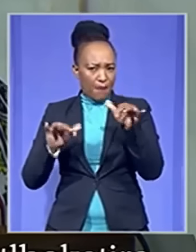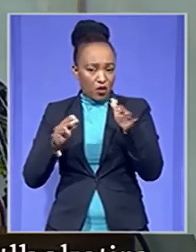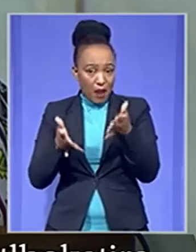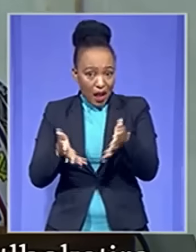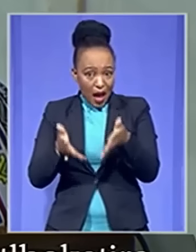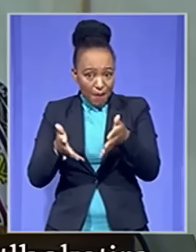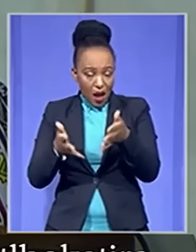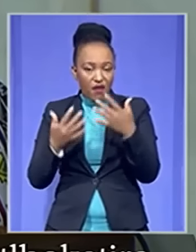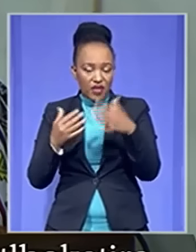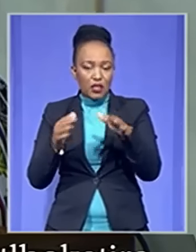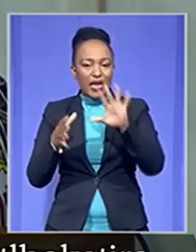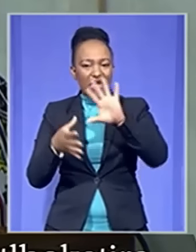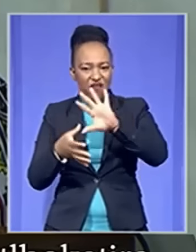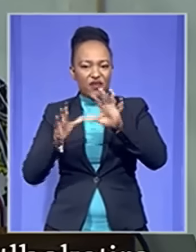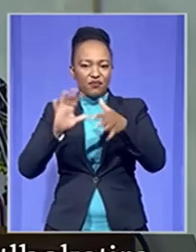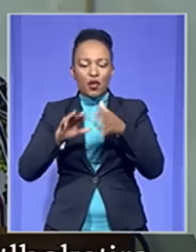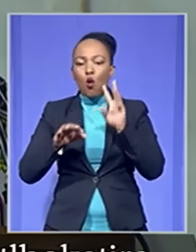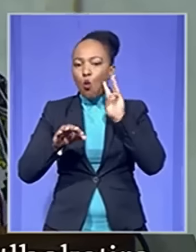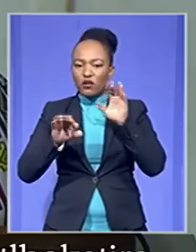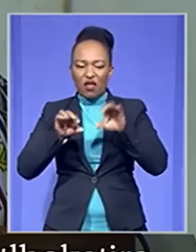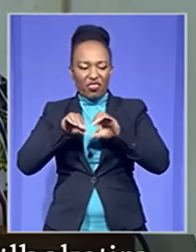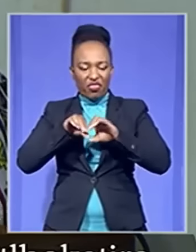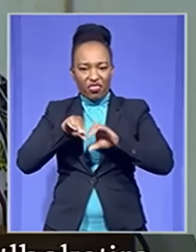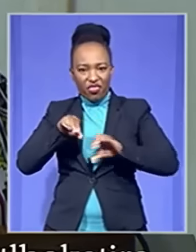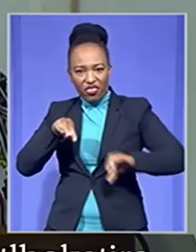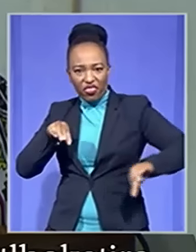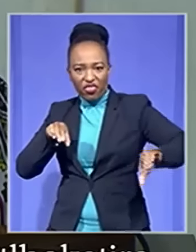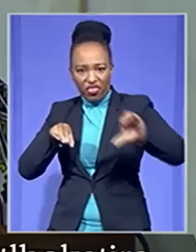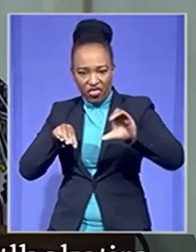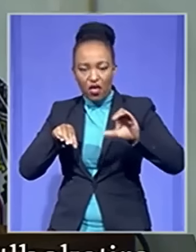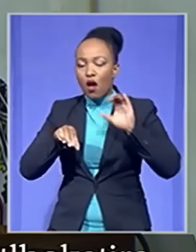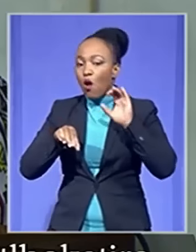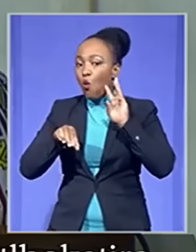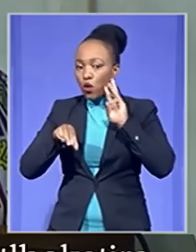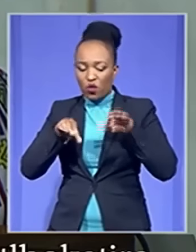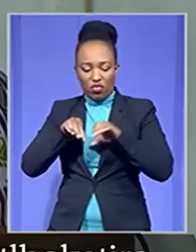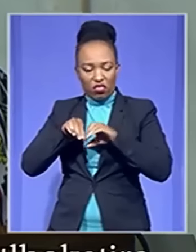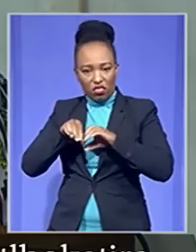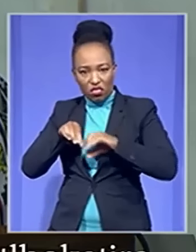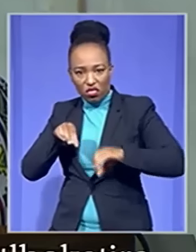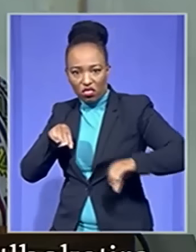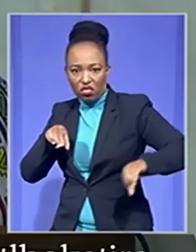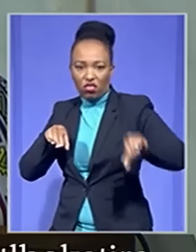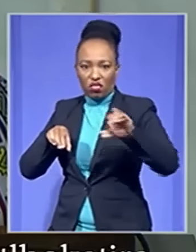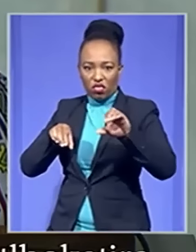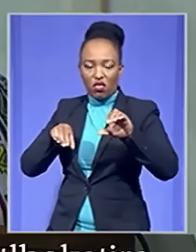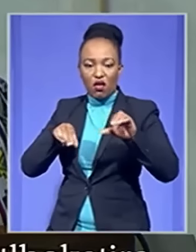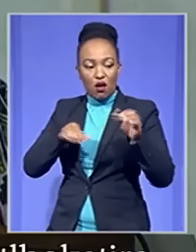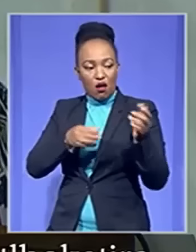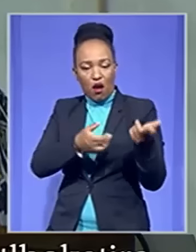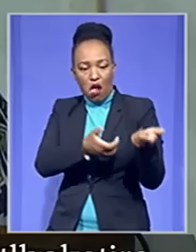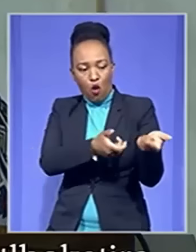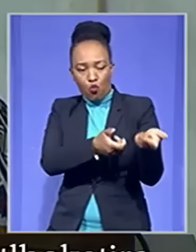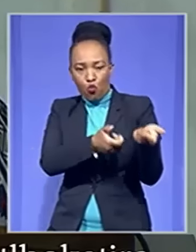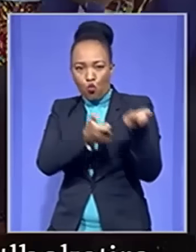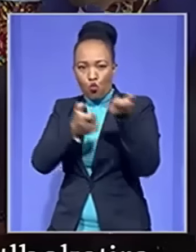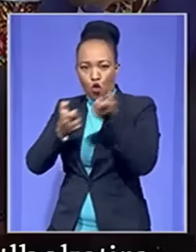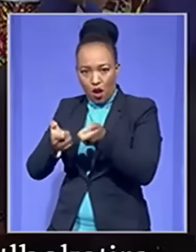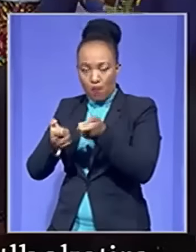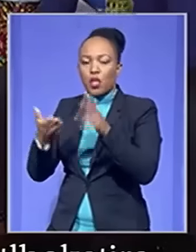good engineers sizawatsala amanzi siwafake phaya ze siwasuse phaya angene